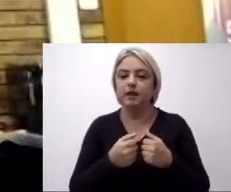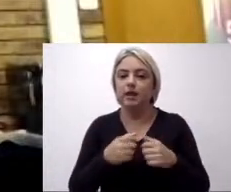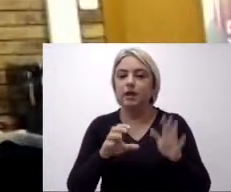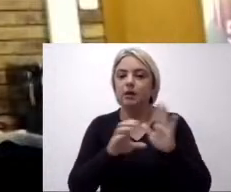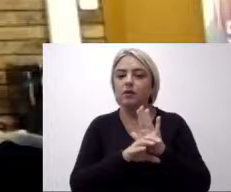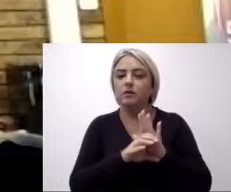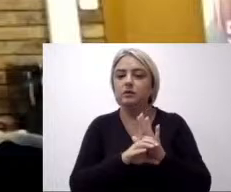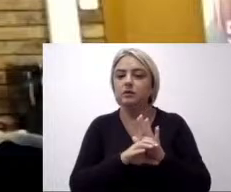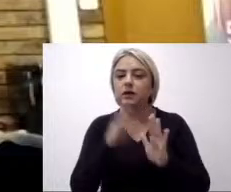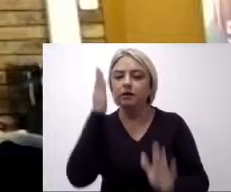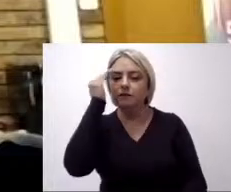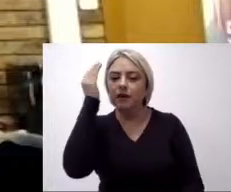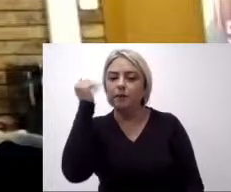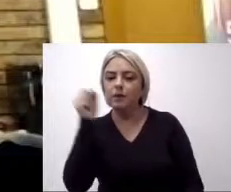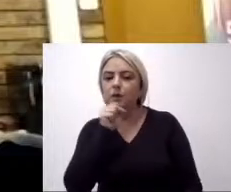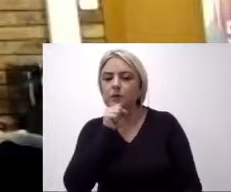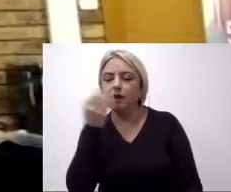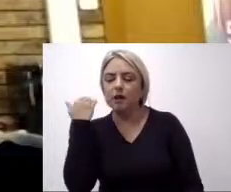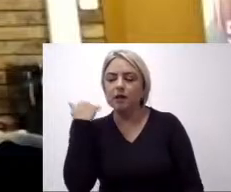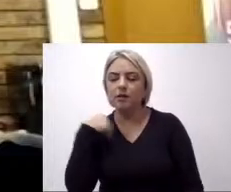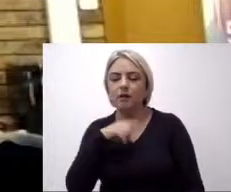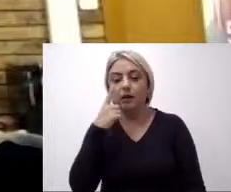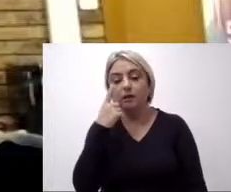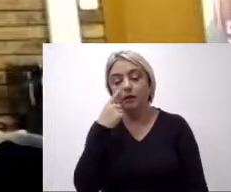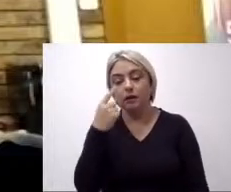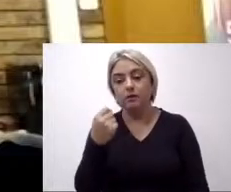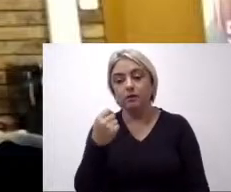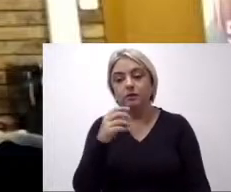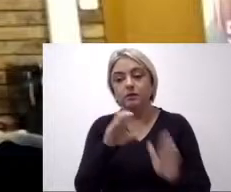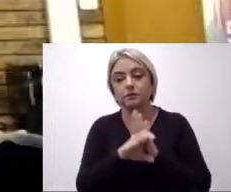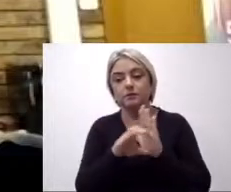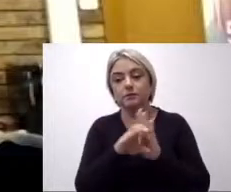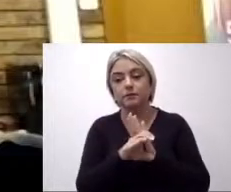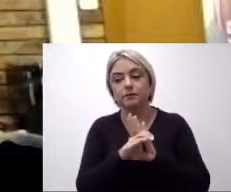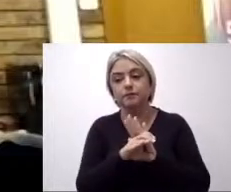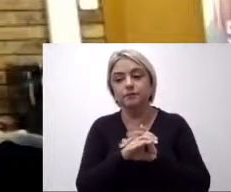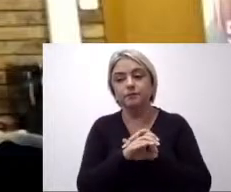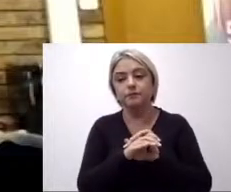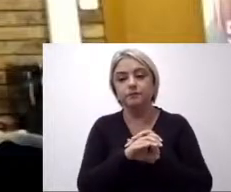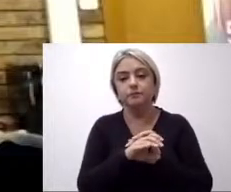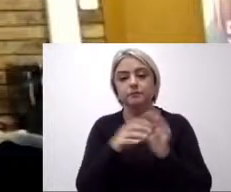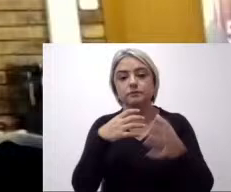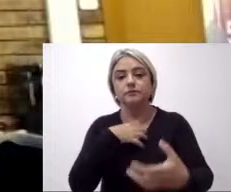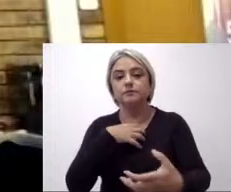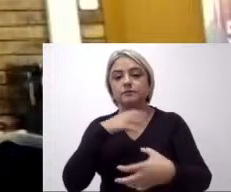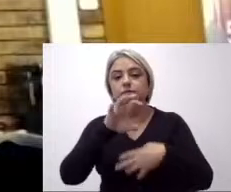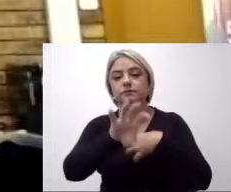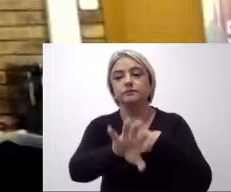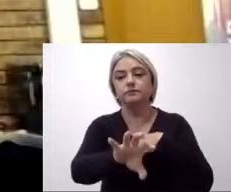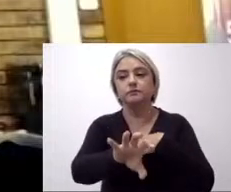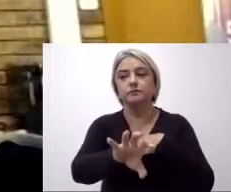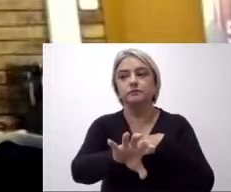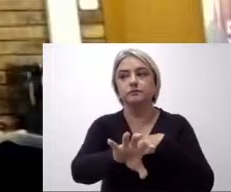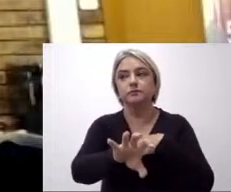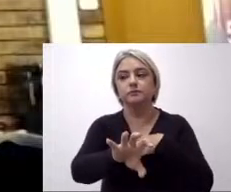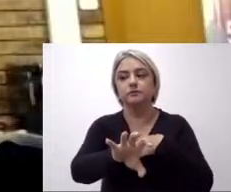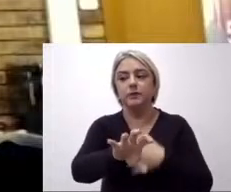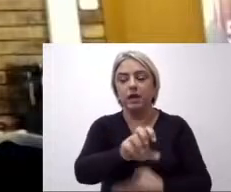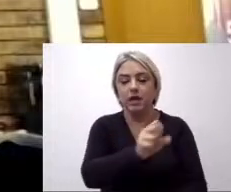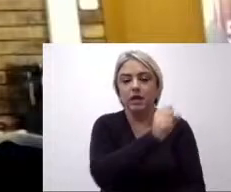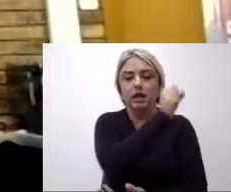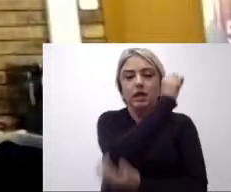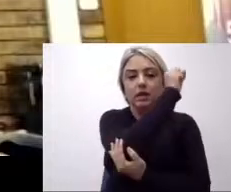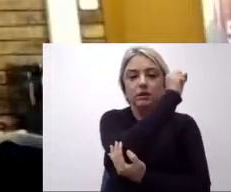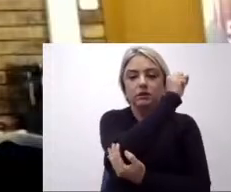what is interesting is the concept of, in the resilience, is the concept of resistance. But what I observe is not a concept